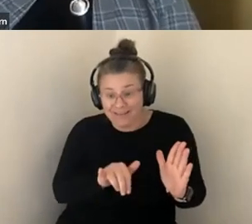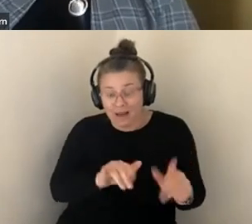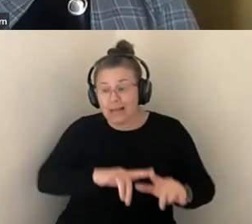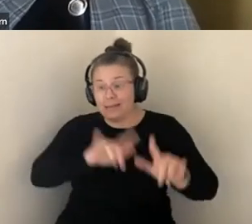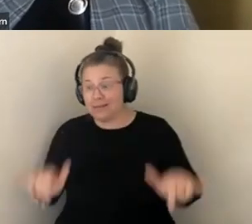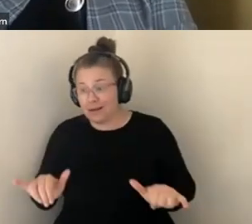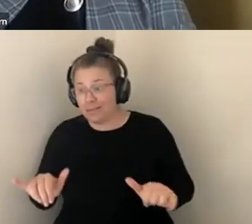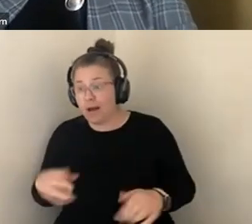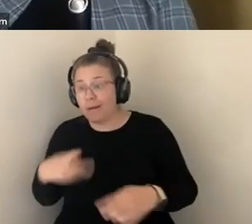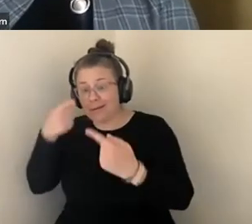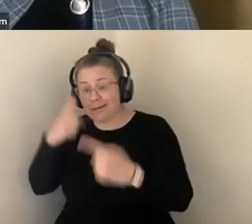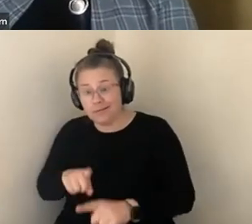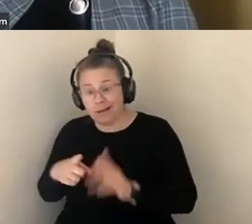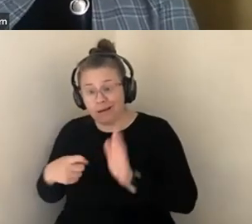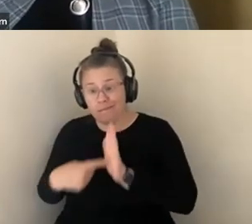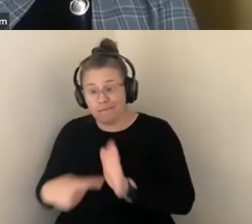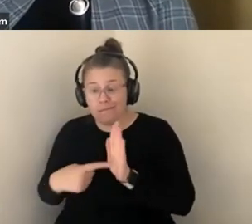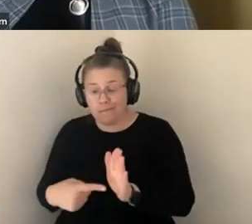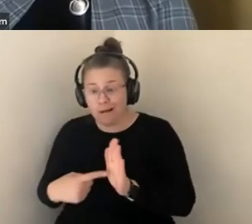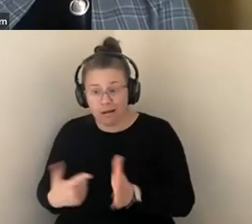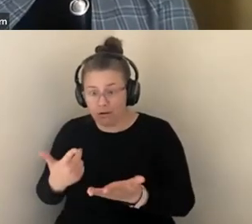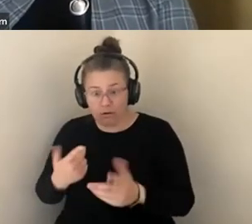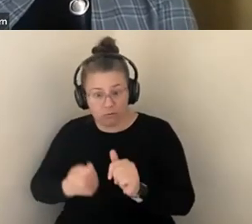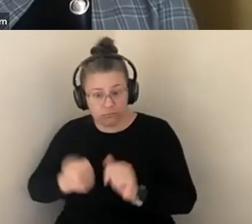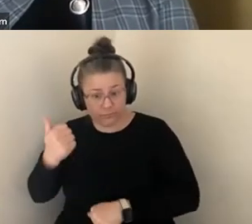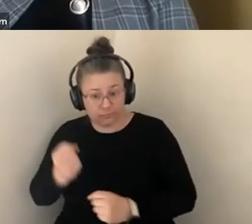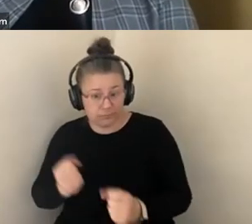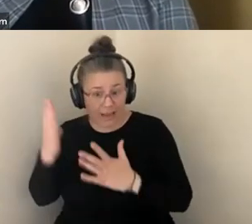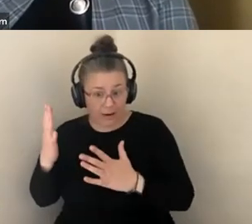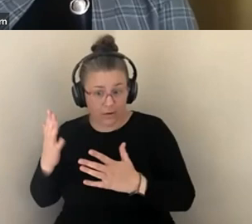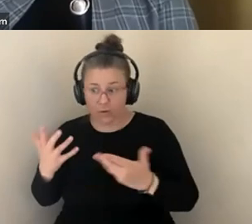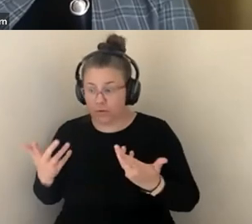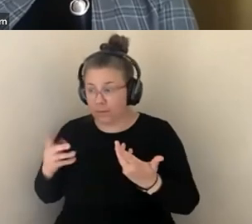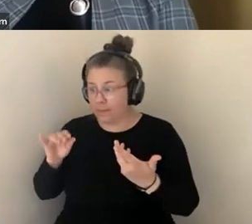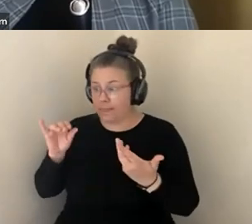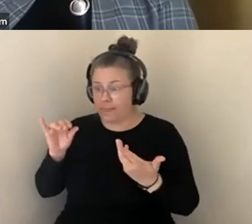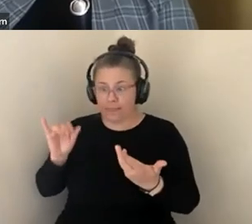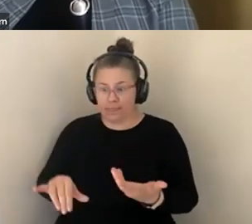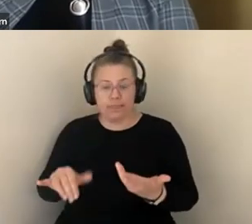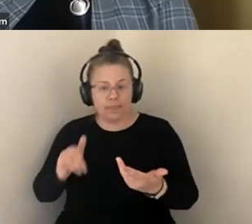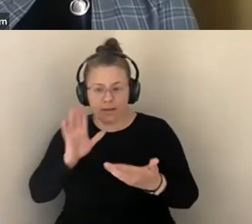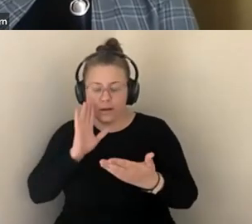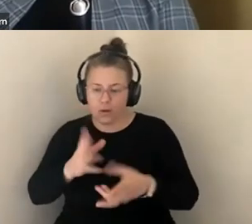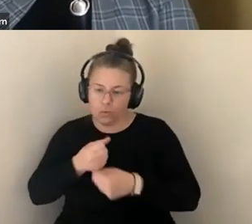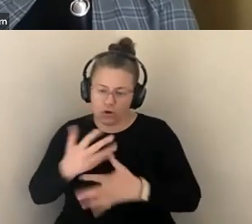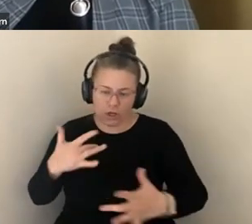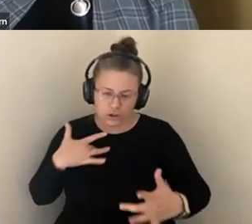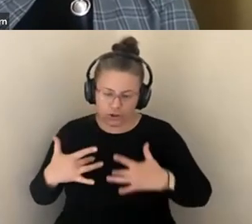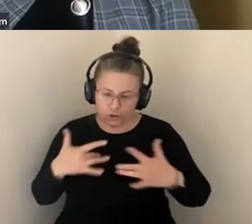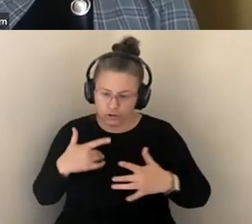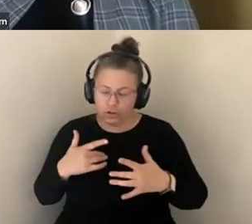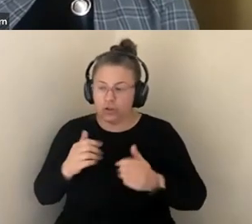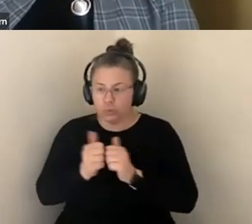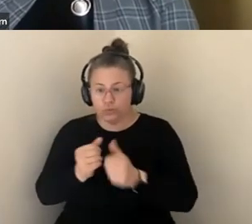introduction of everybody just automatically in, that raises lots of concerns around trust with particularly marginalized communities